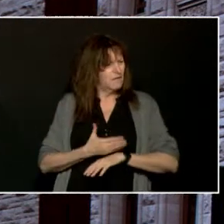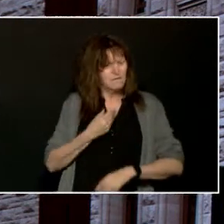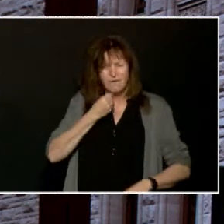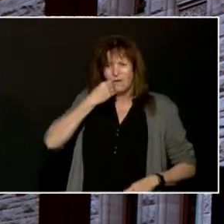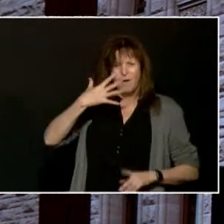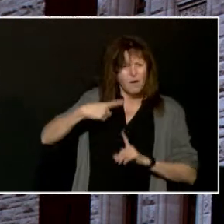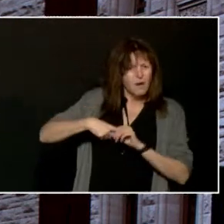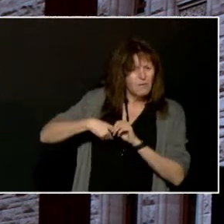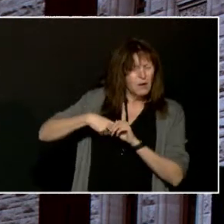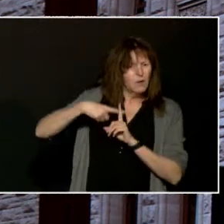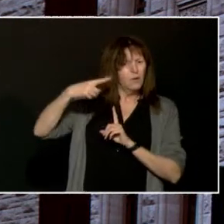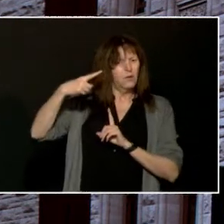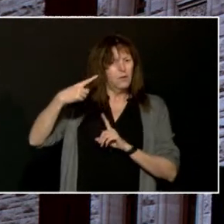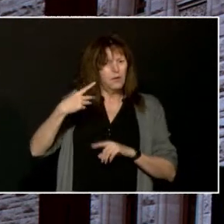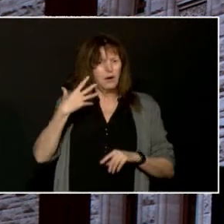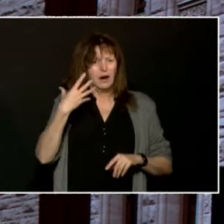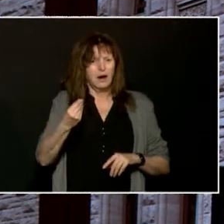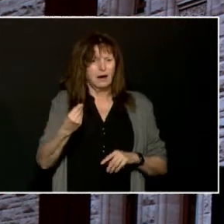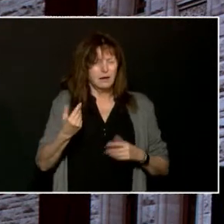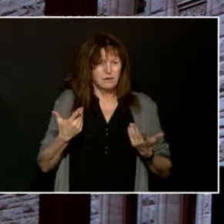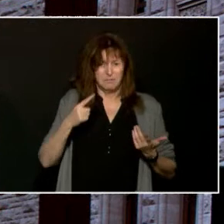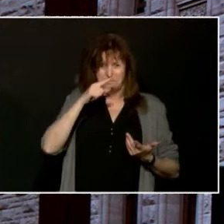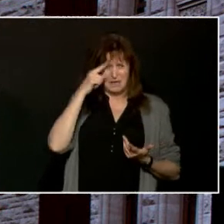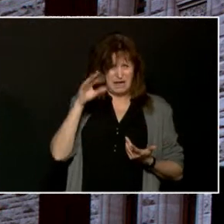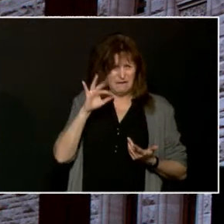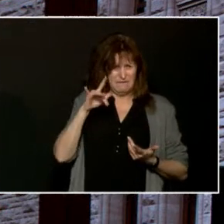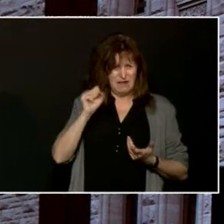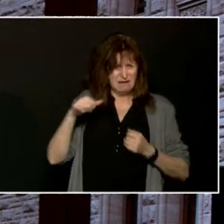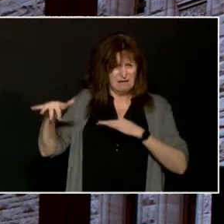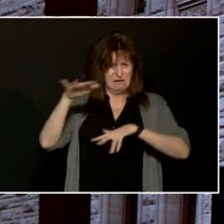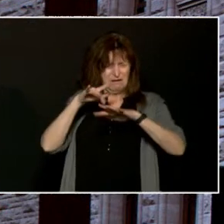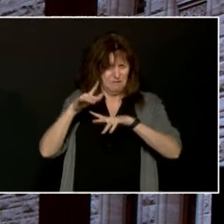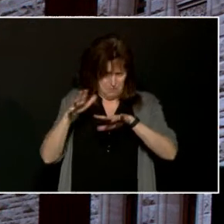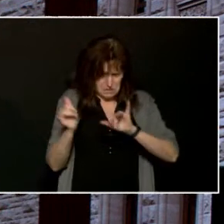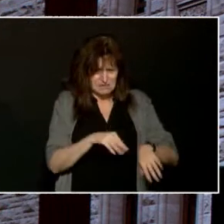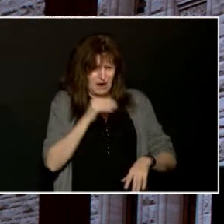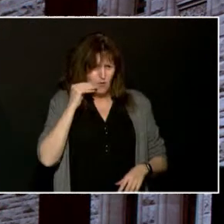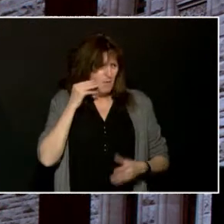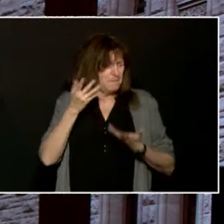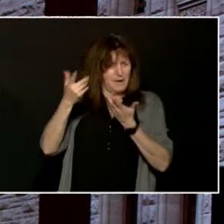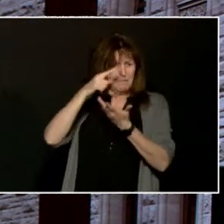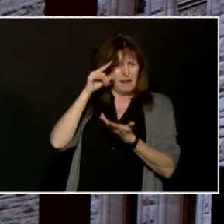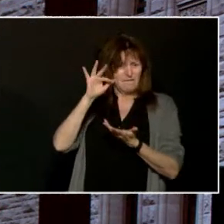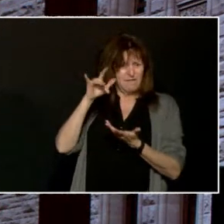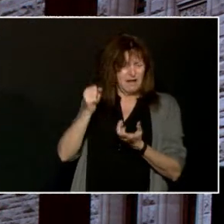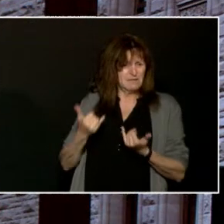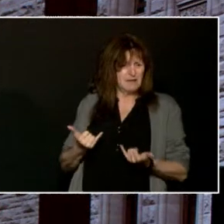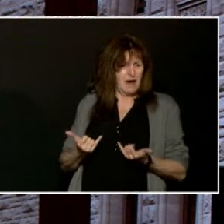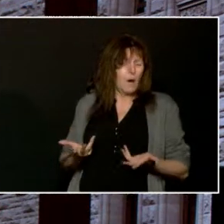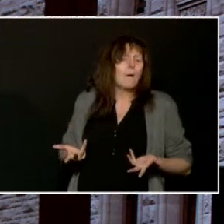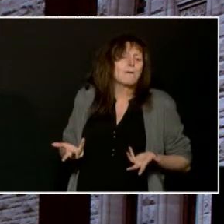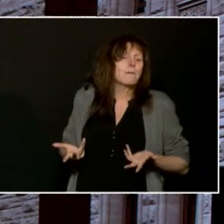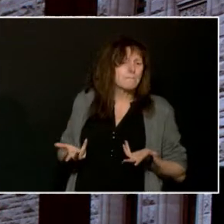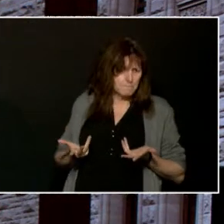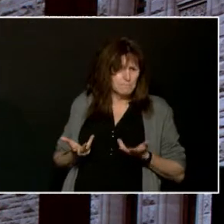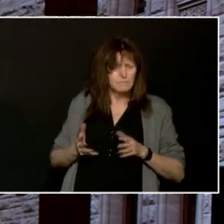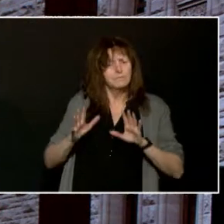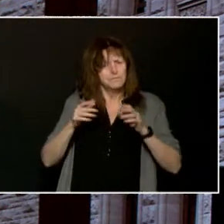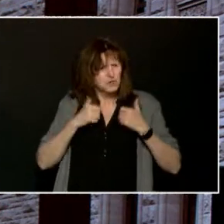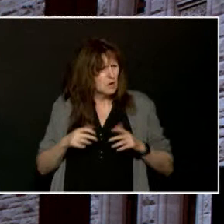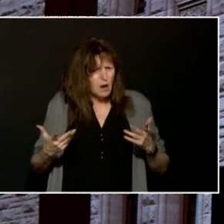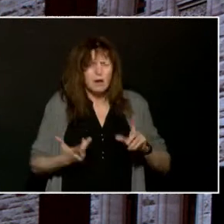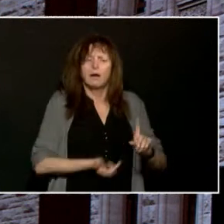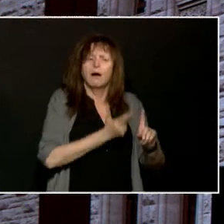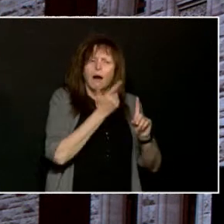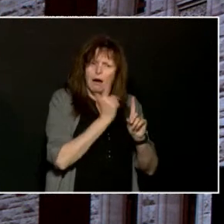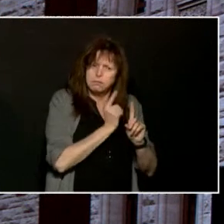maybe black flies will for the moment, and to keep under control on that and to get vaccinated when you can. Their rates are pretty good. They can